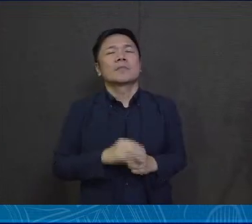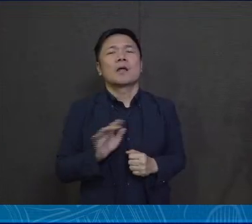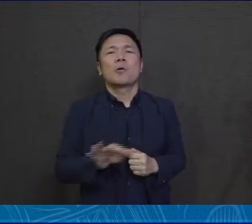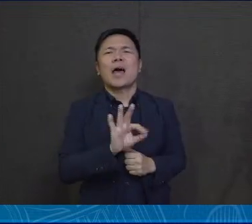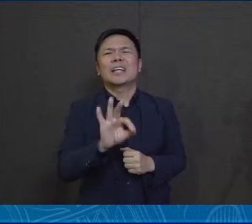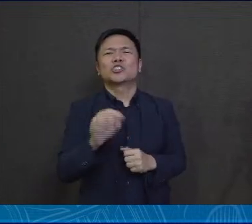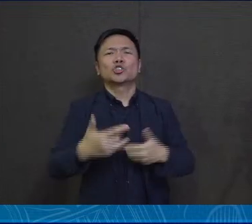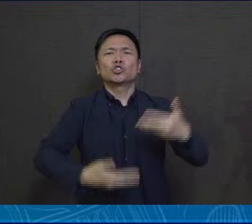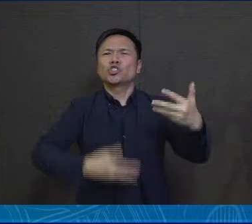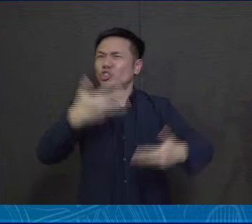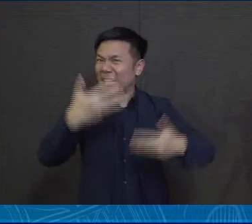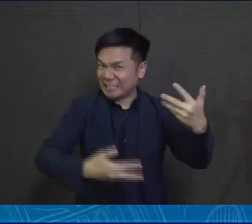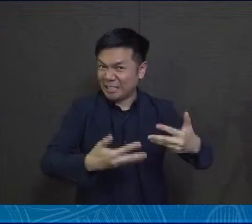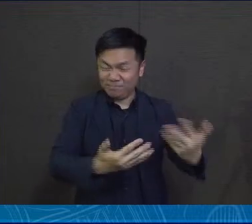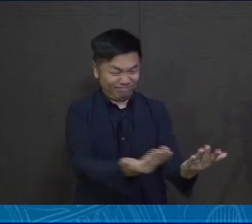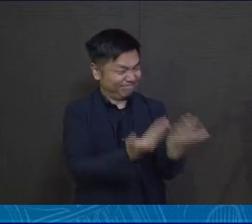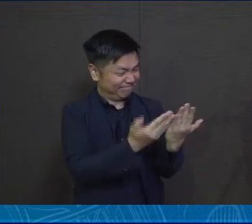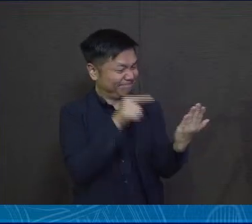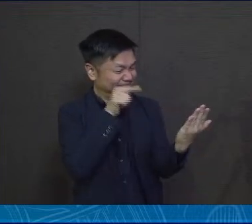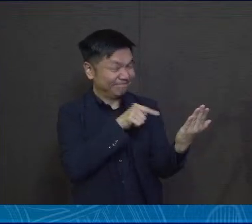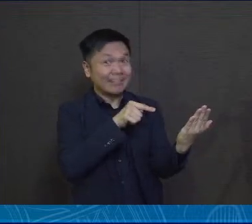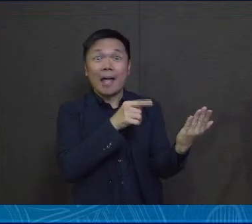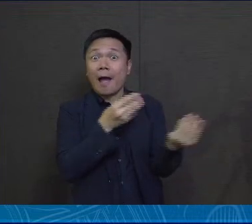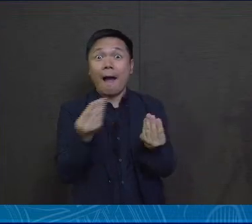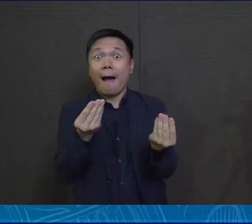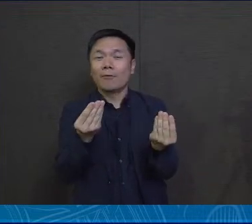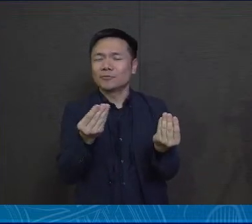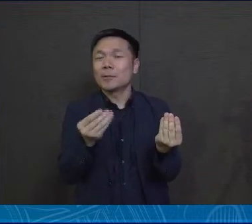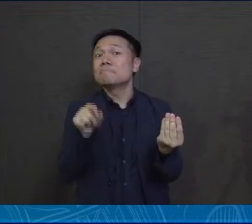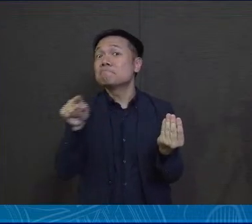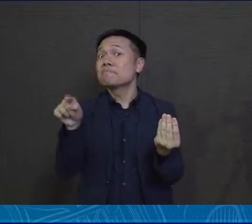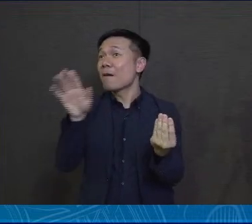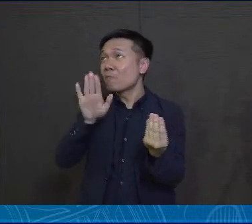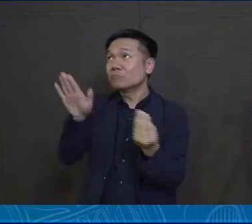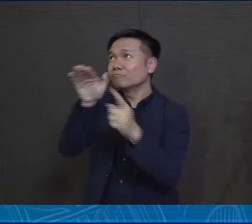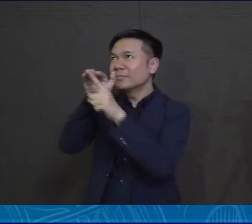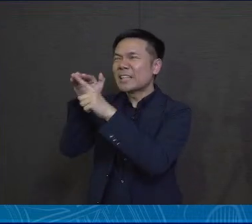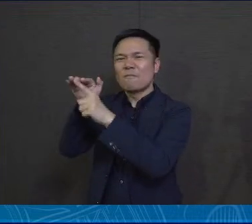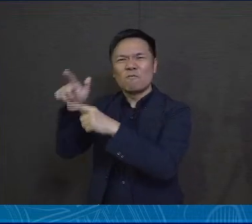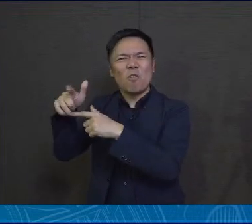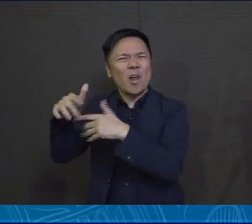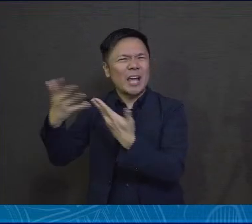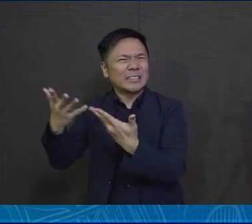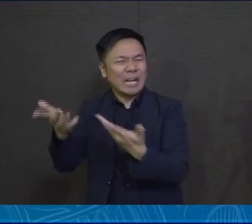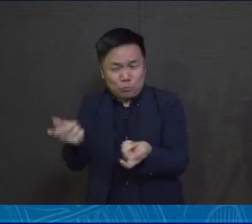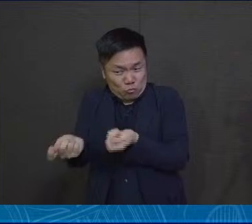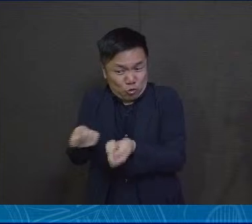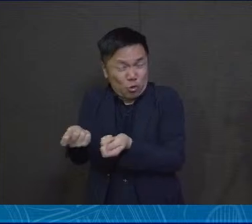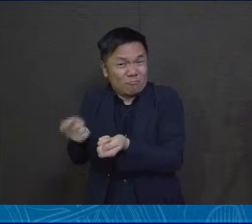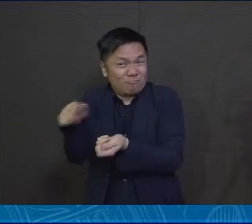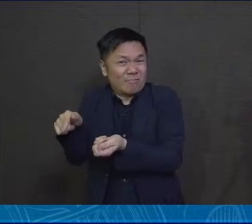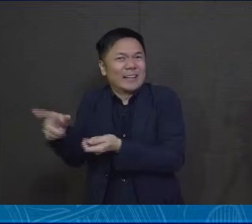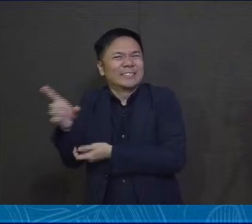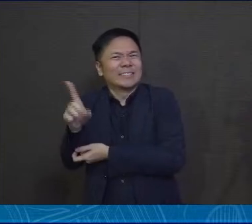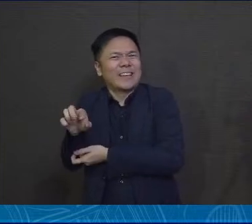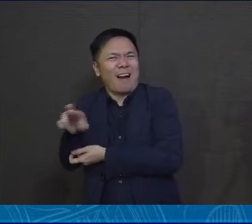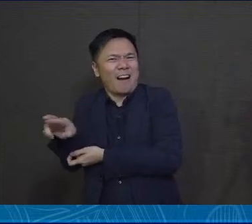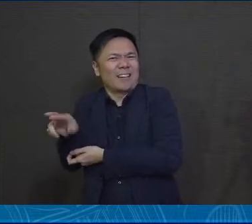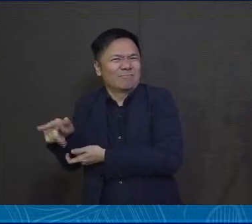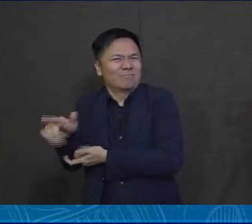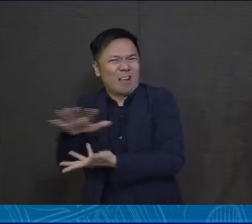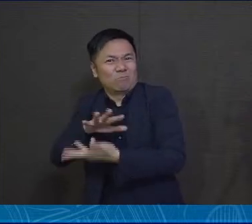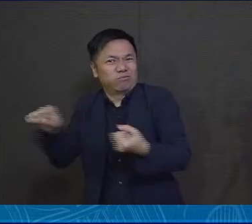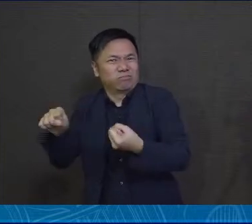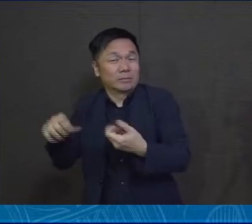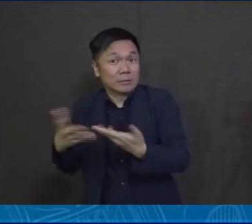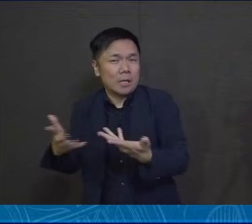integrate data-driven approaches into both the theoretical and practical aspects of crisis management? What do you see as the